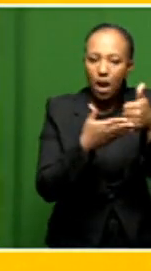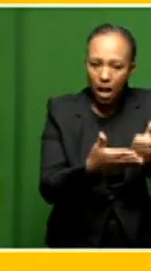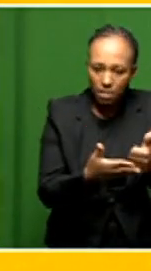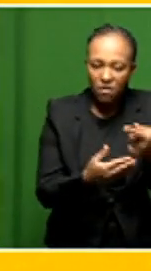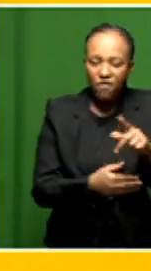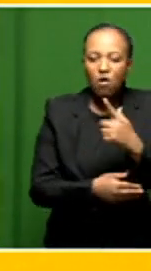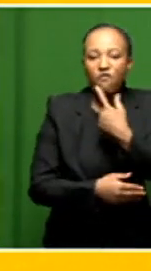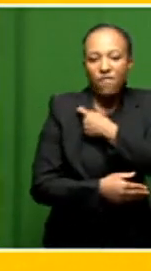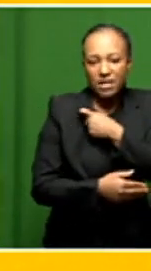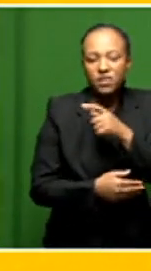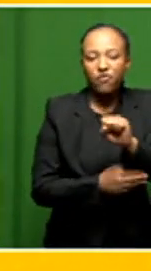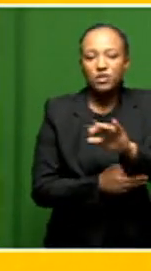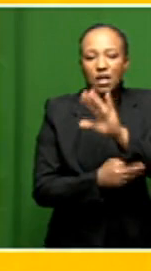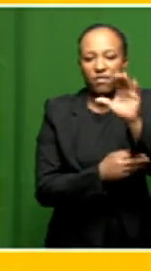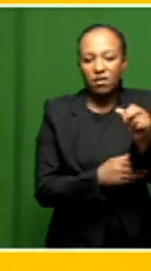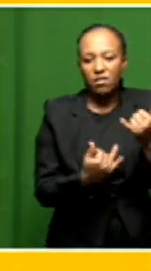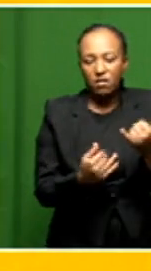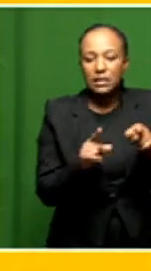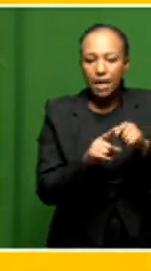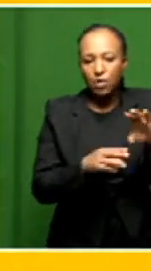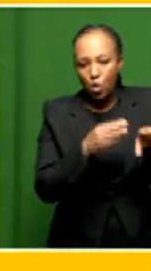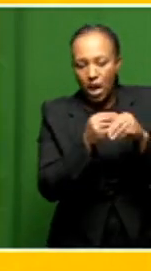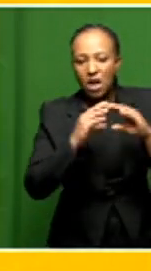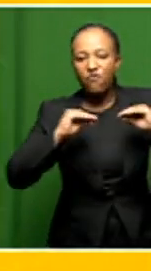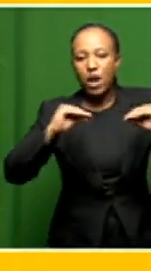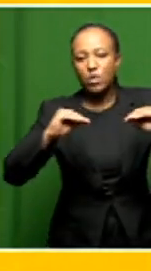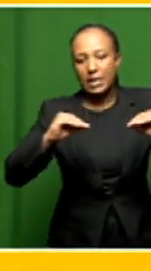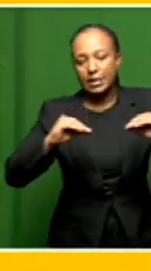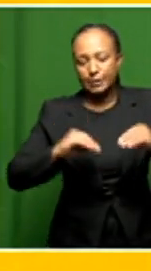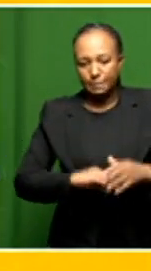with the whole vaccination drive in South Africa, and also adding to the education drive as well.